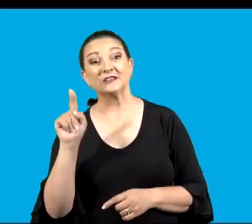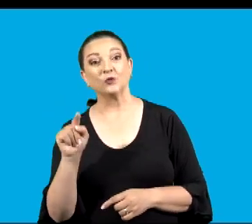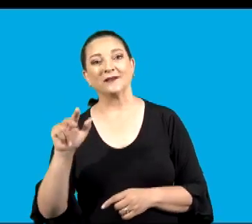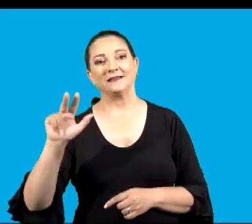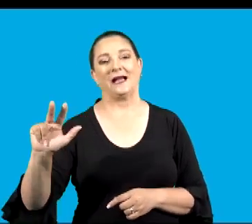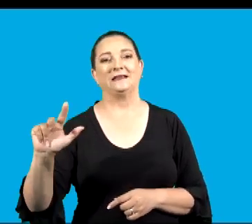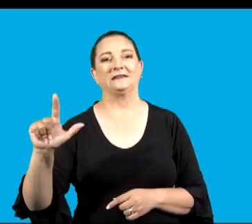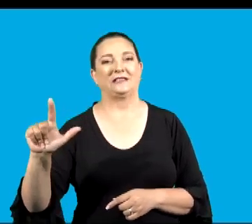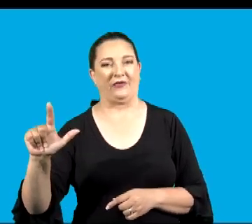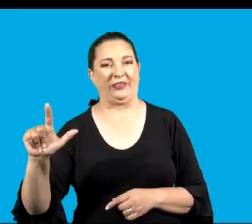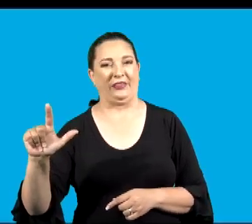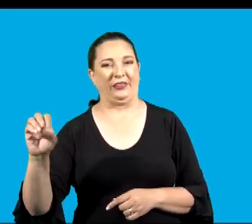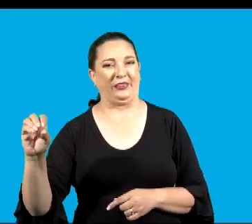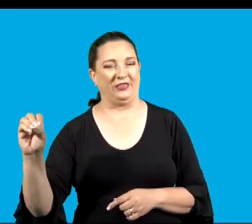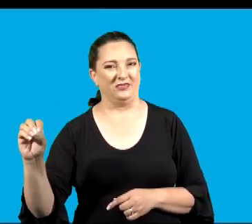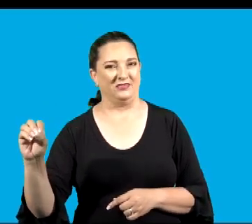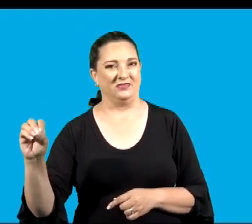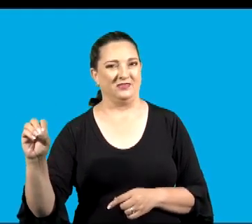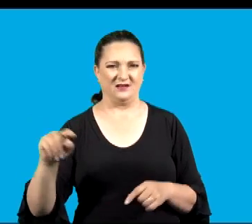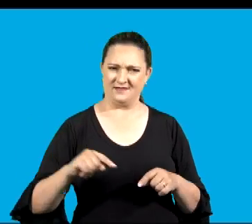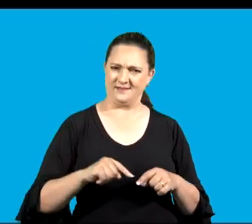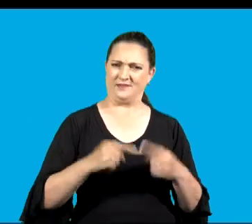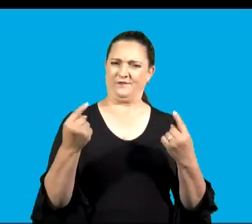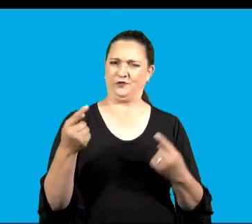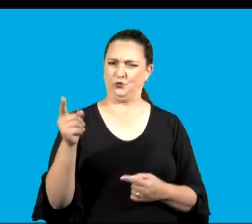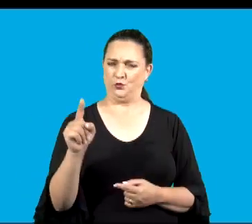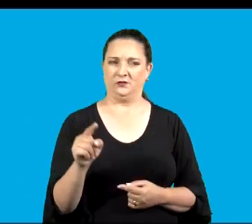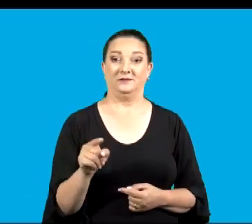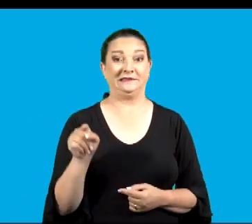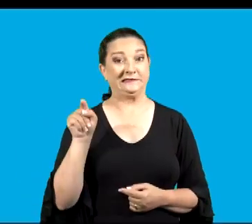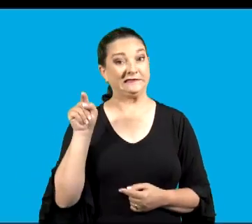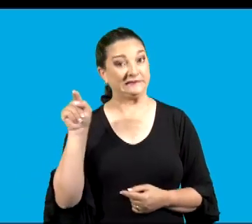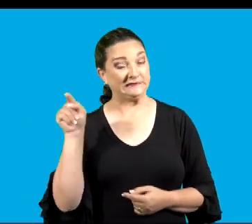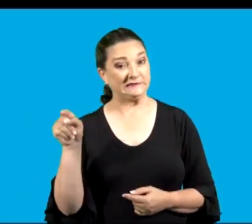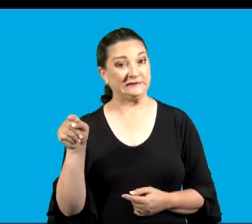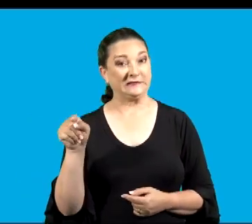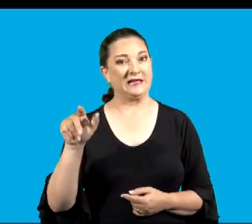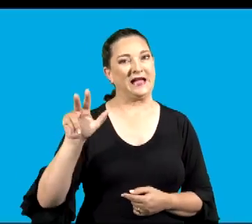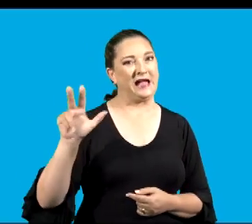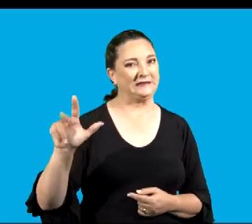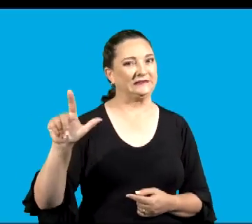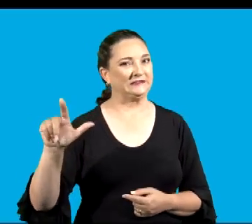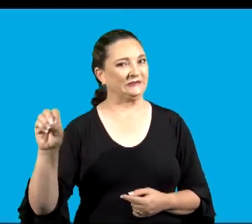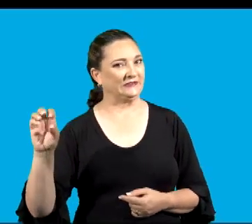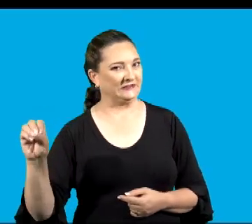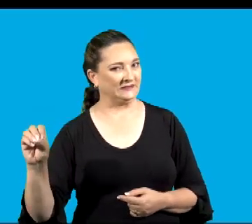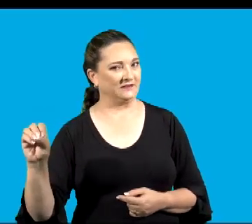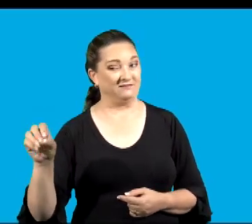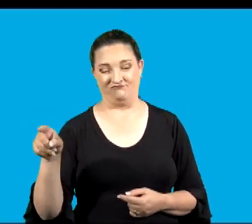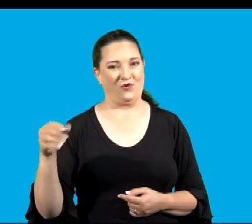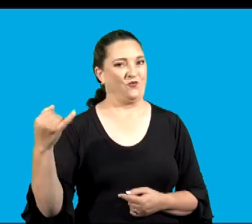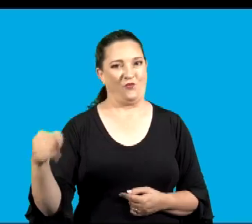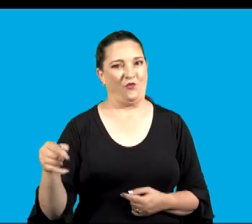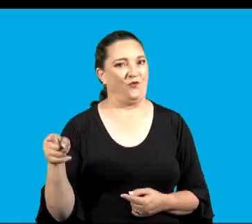recorded 8.7. So now we need to get the difference. They recorded 8.7, which